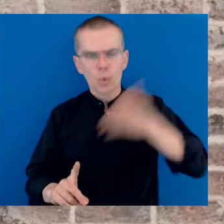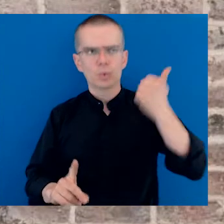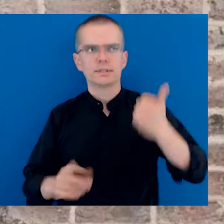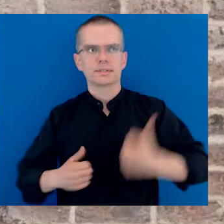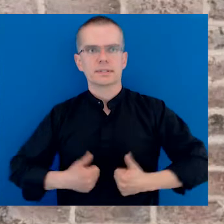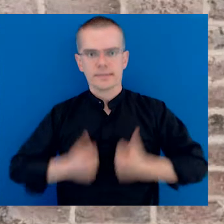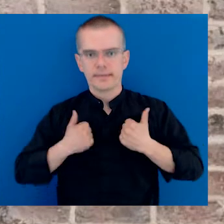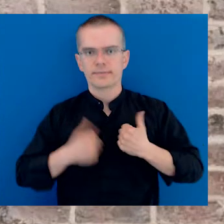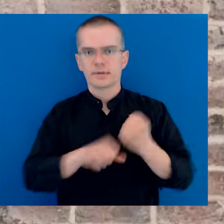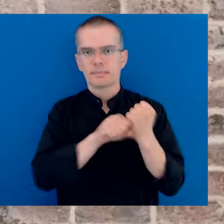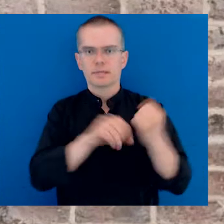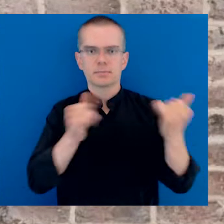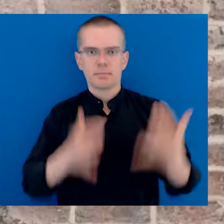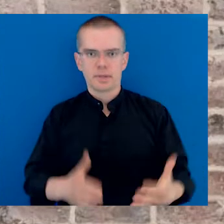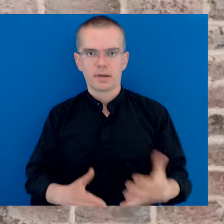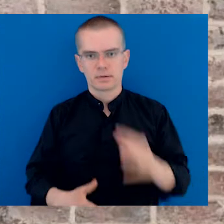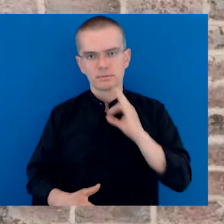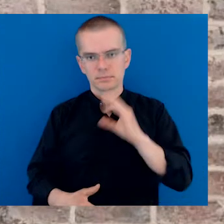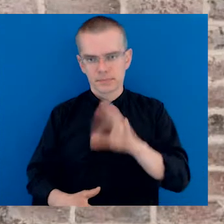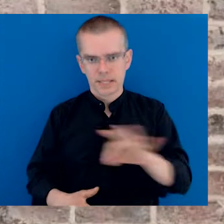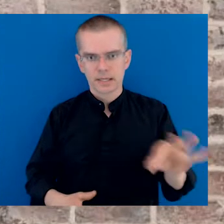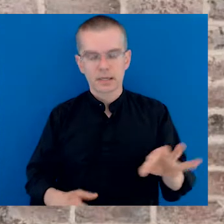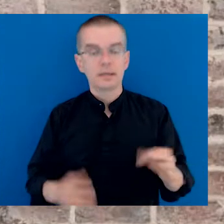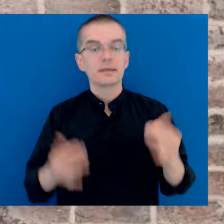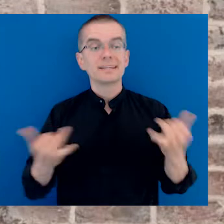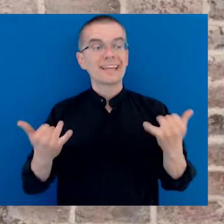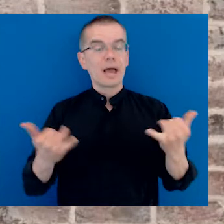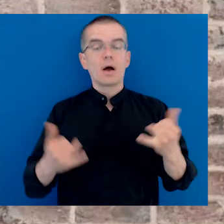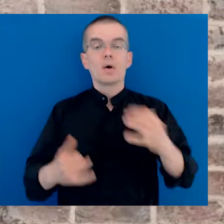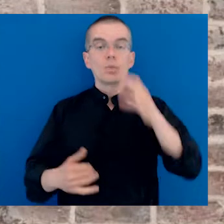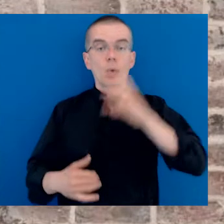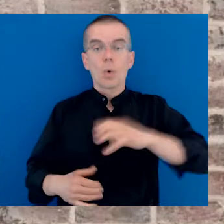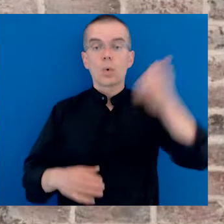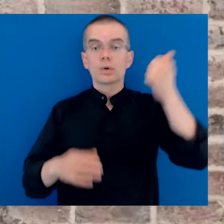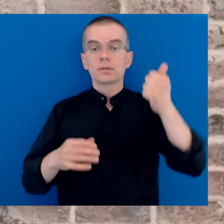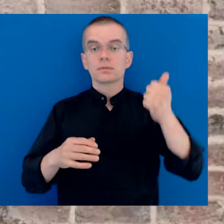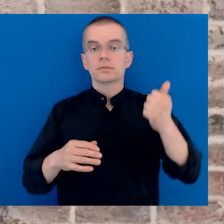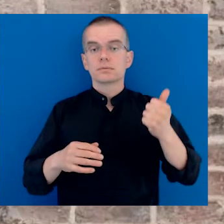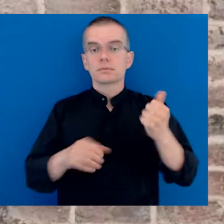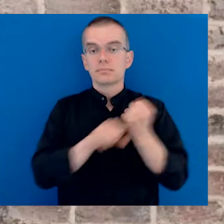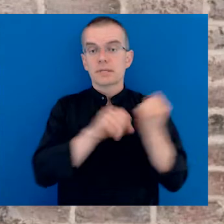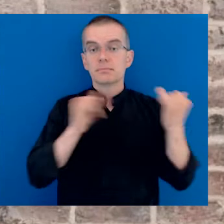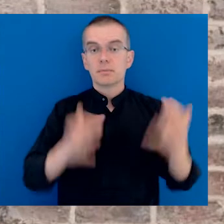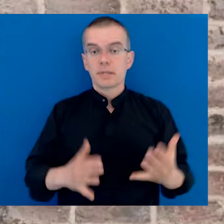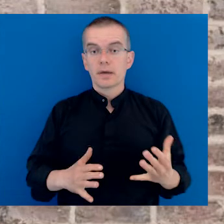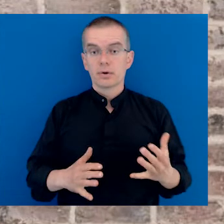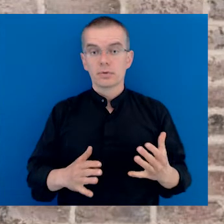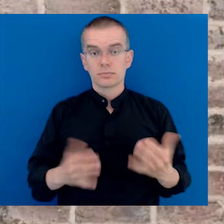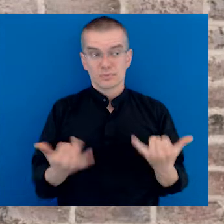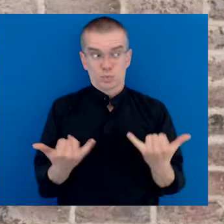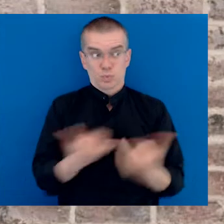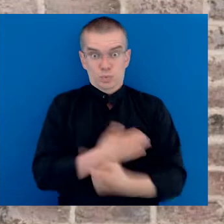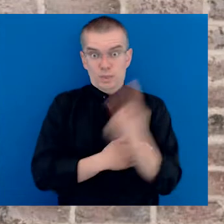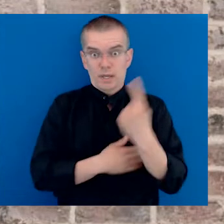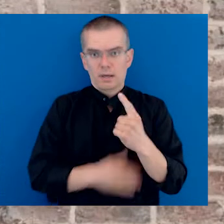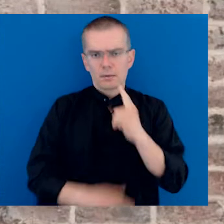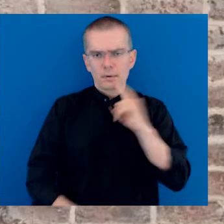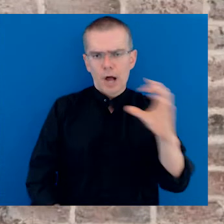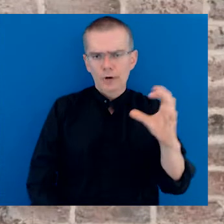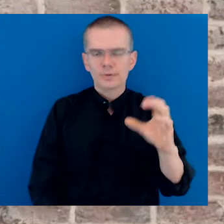the oldest living ball player now is a guy named Eddie Robinson, who just turned 100. And when you think about